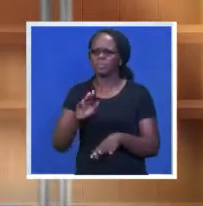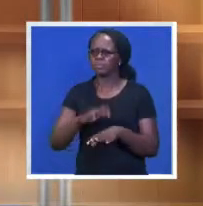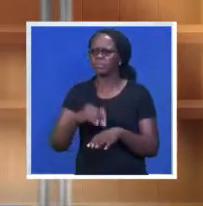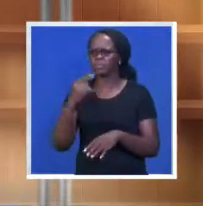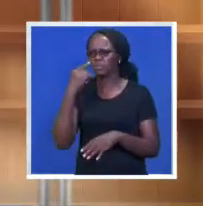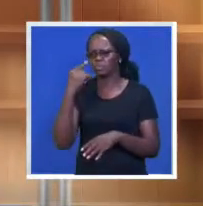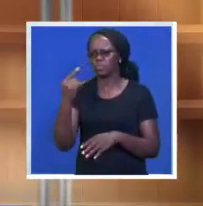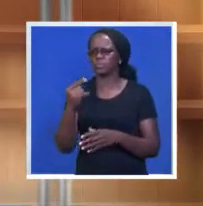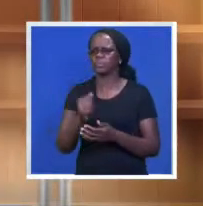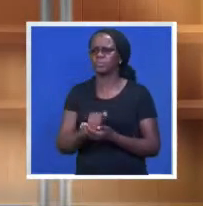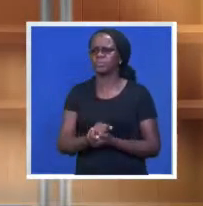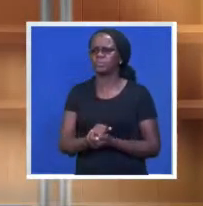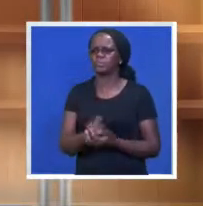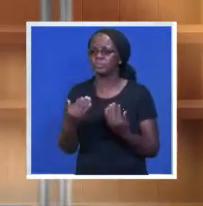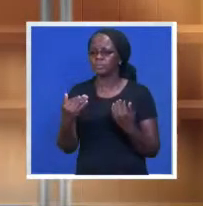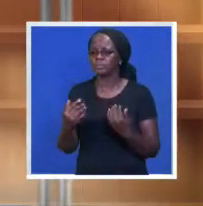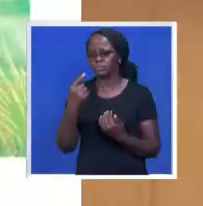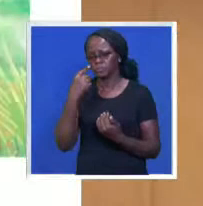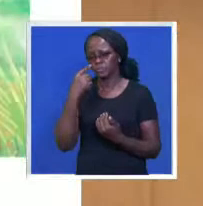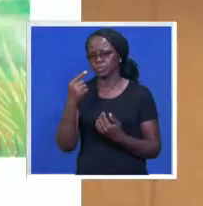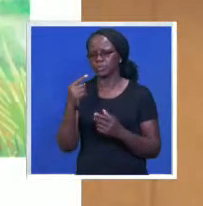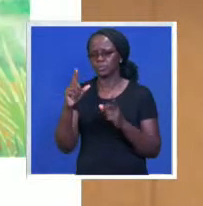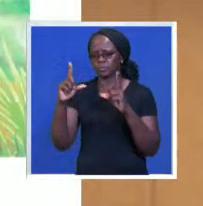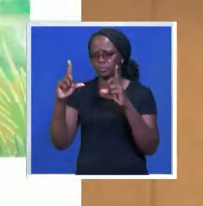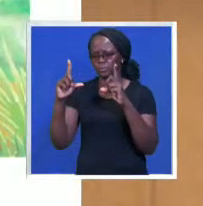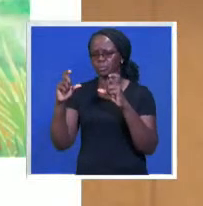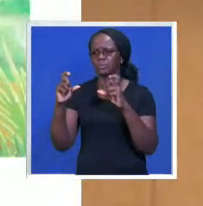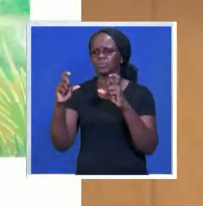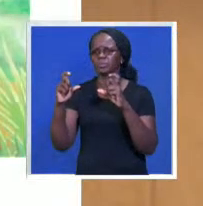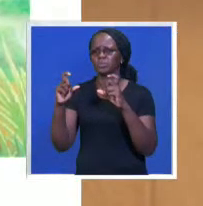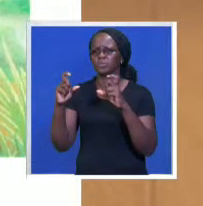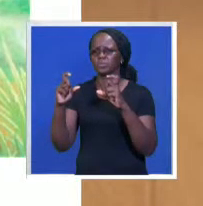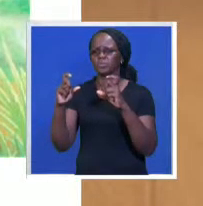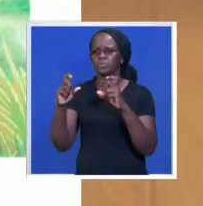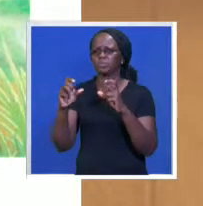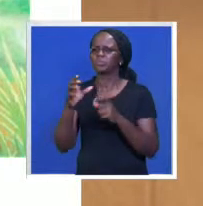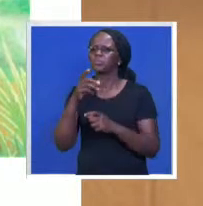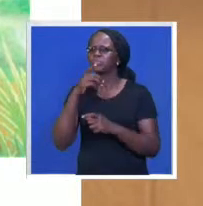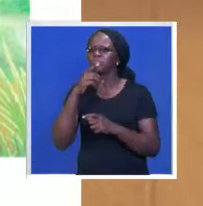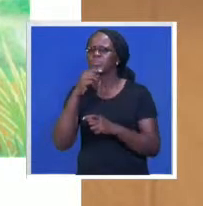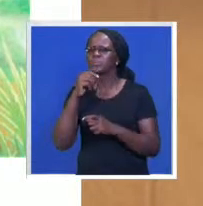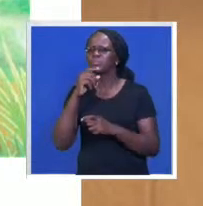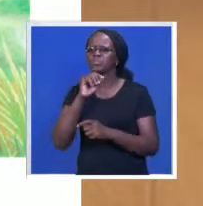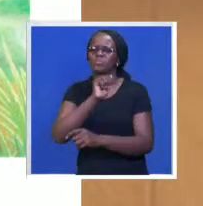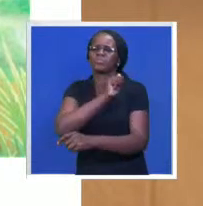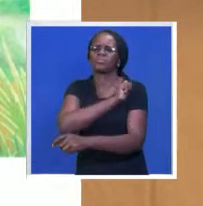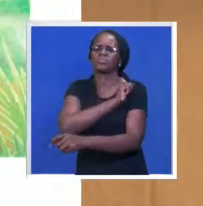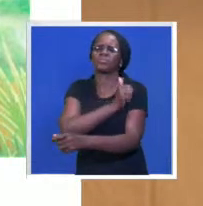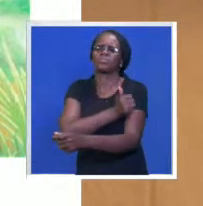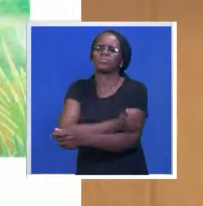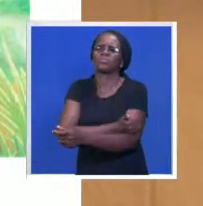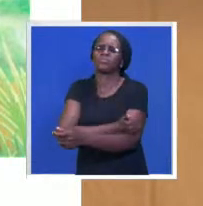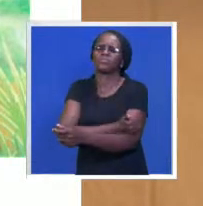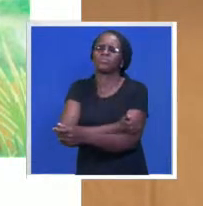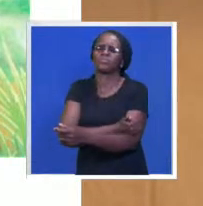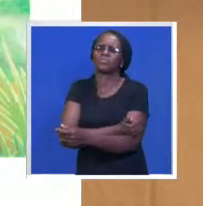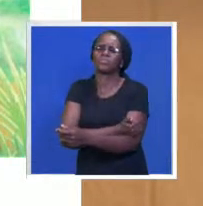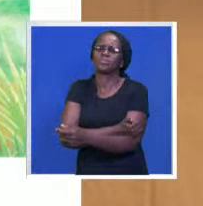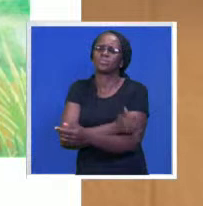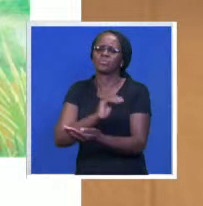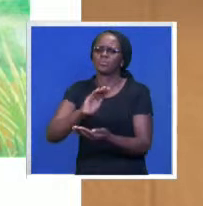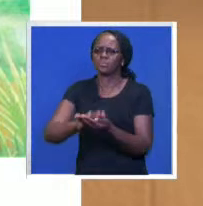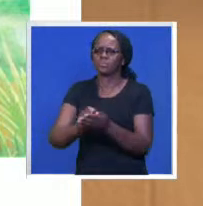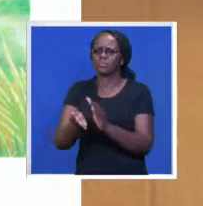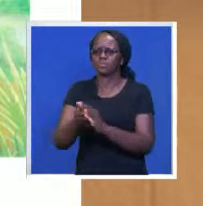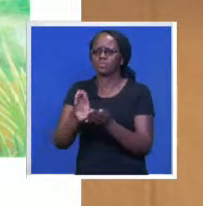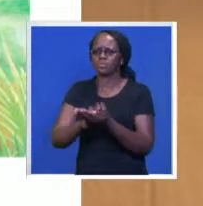Now, here is a picture of mine showing man's authority over creation. Here is Adam. Here is Eve. Here are